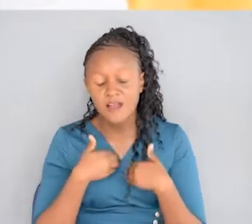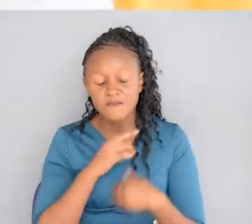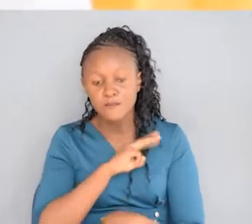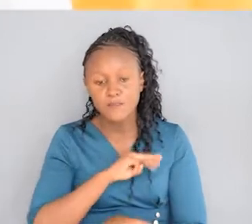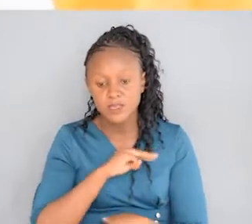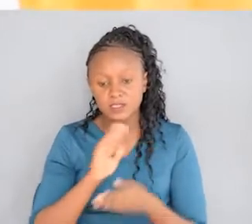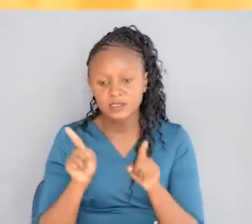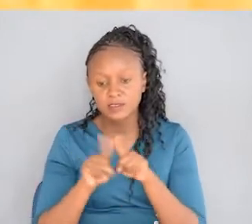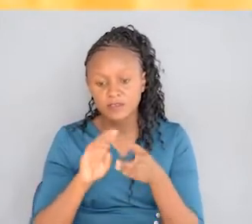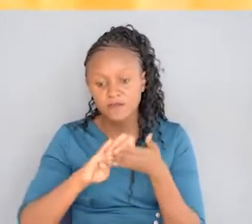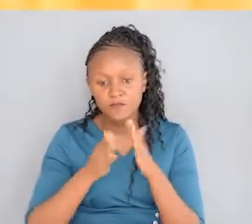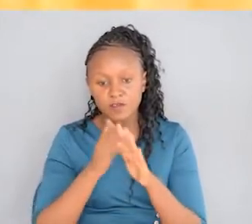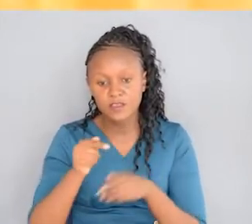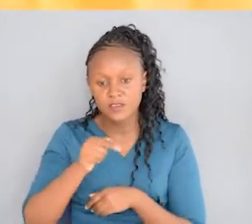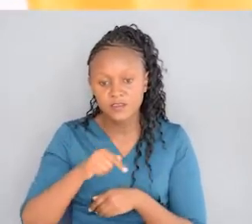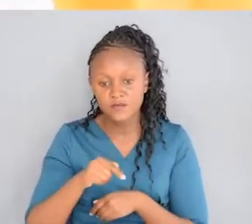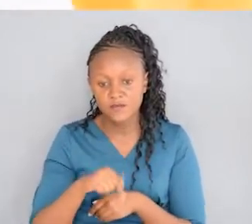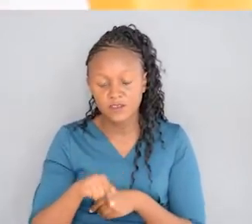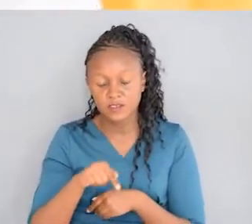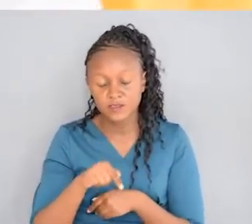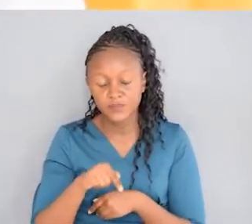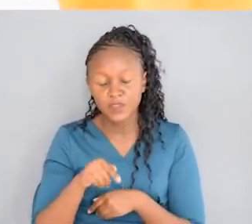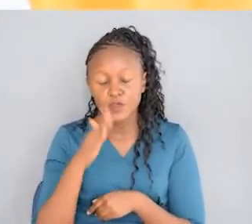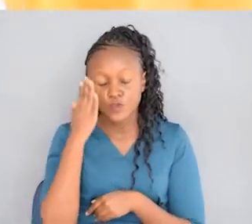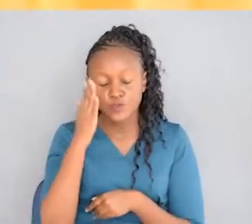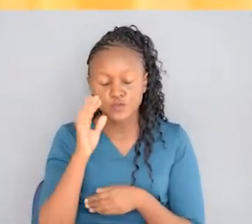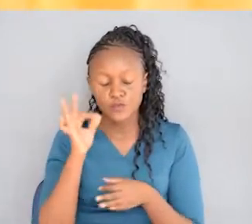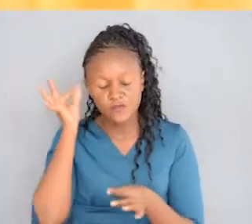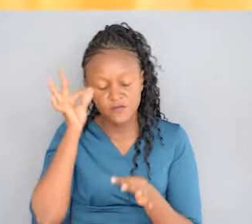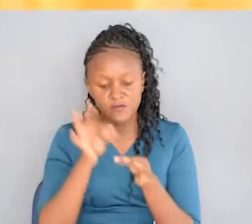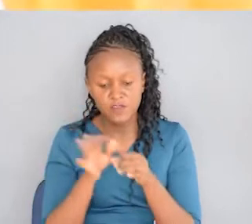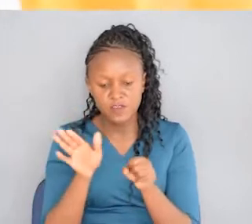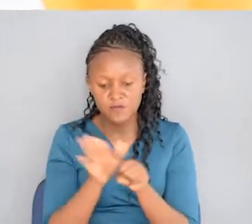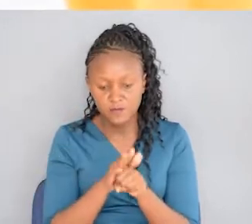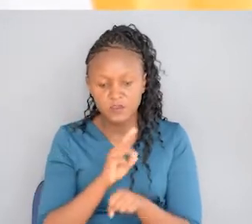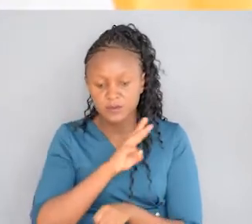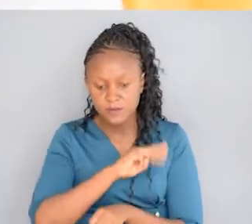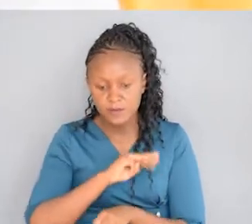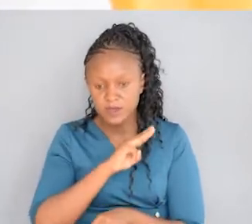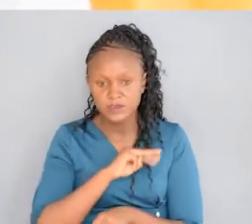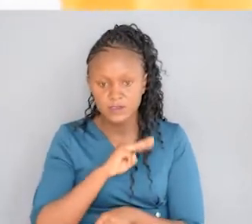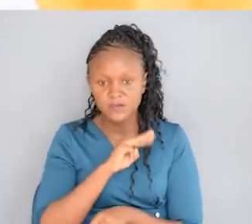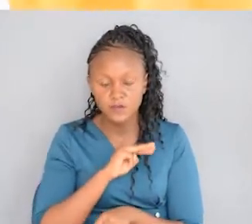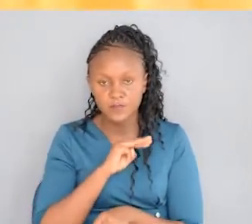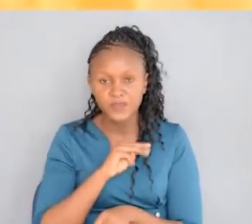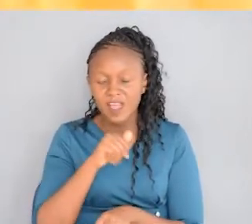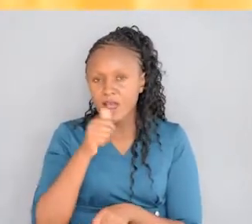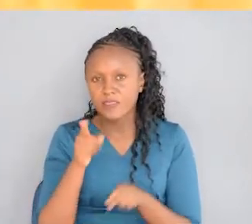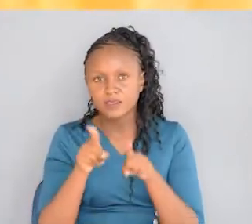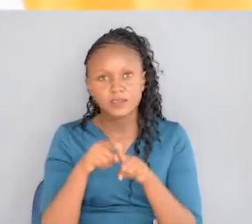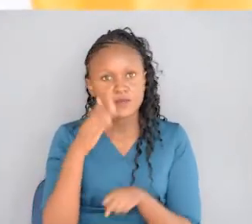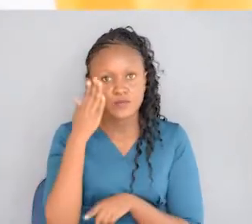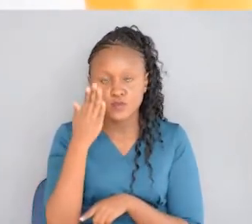and forgive us, King of Kings. You are faithful, Jesus. You are mighty God. You are awesome, O God, and you are incomparable, King of